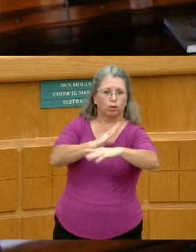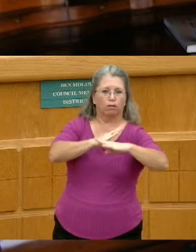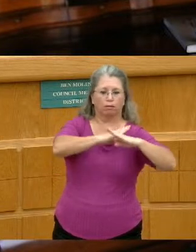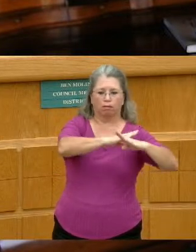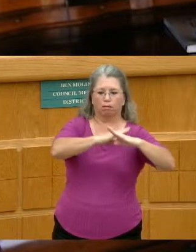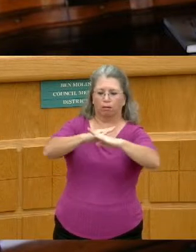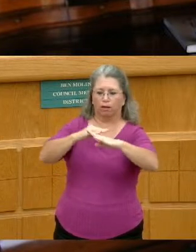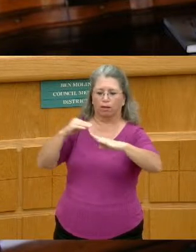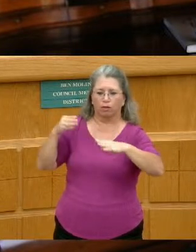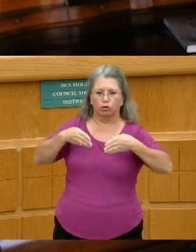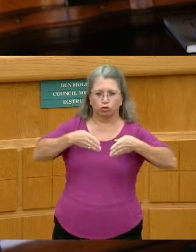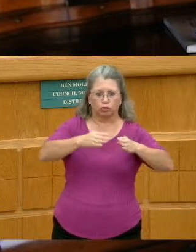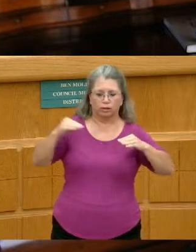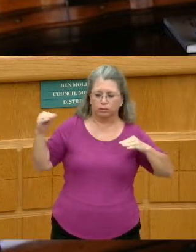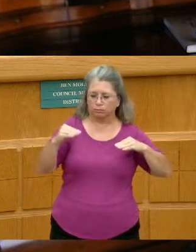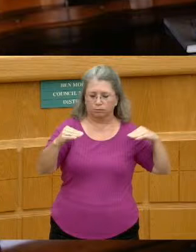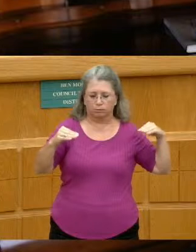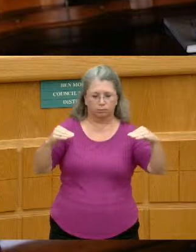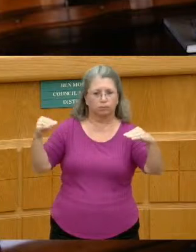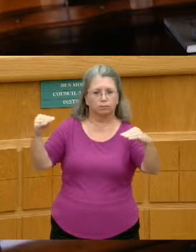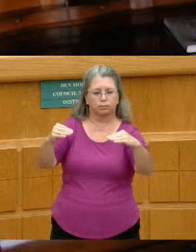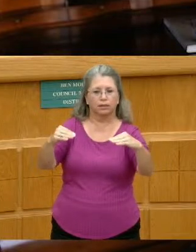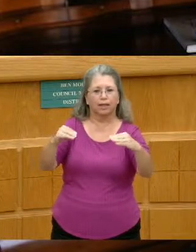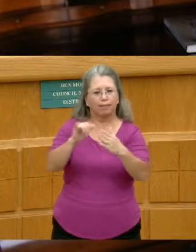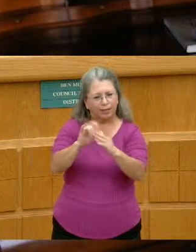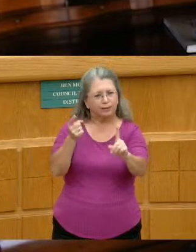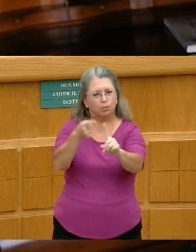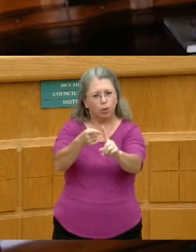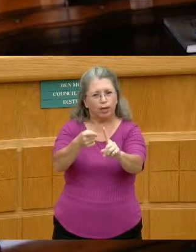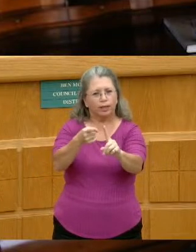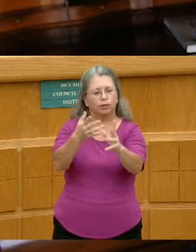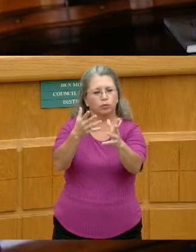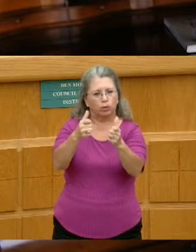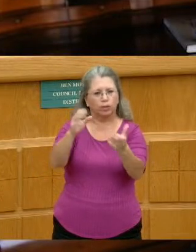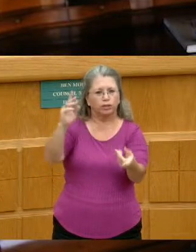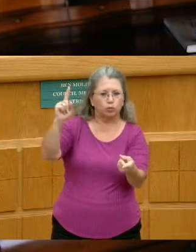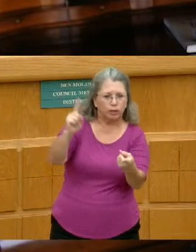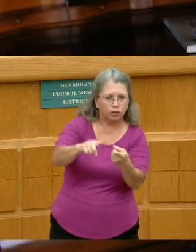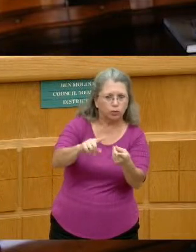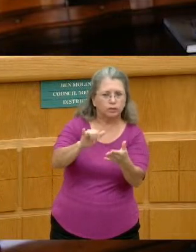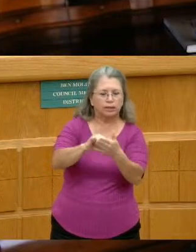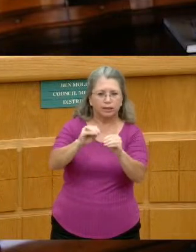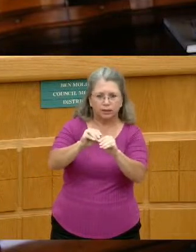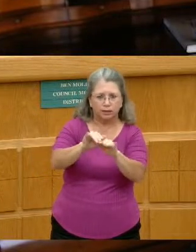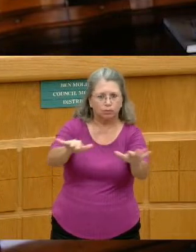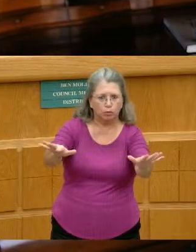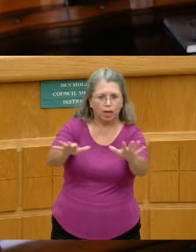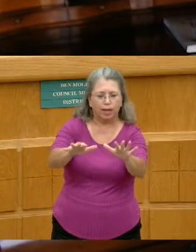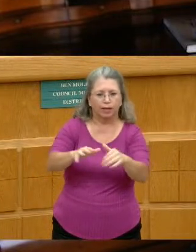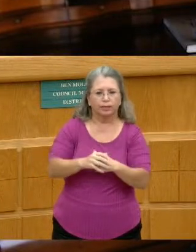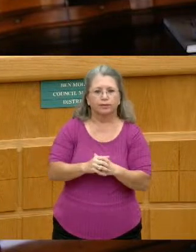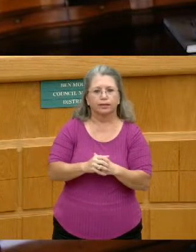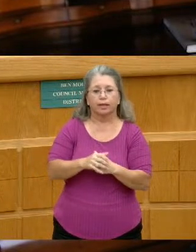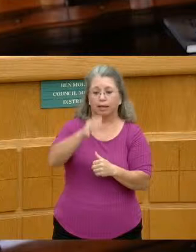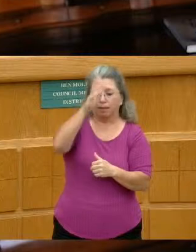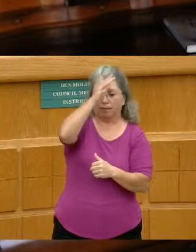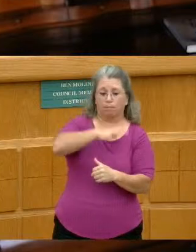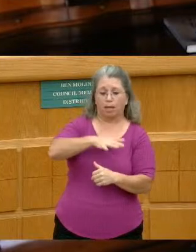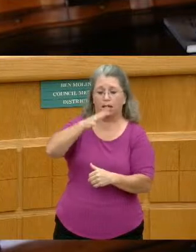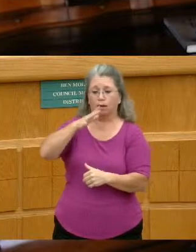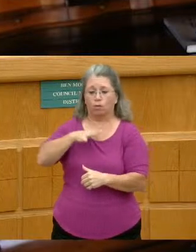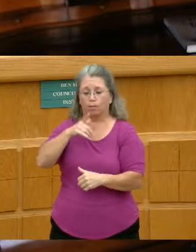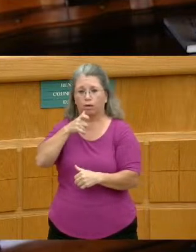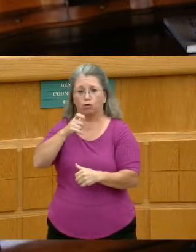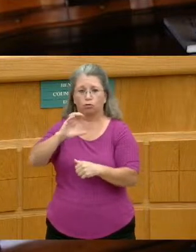to reduce the spread and transmission of this virus. The men and women who founded this great country